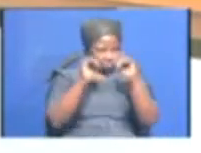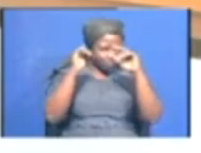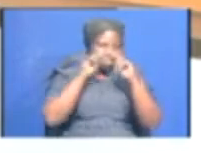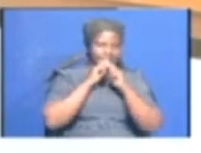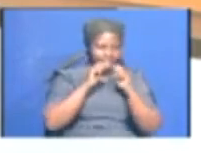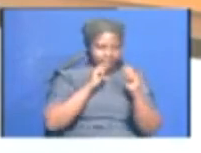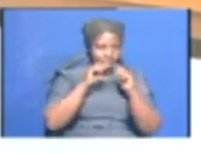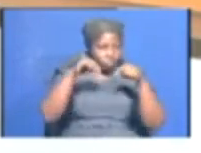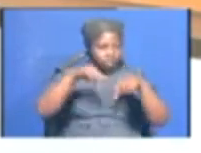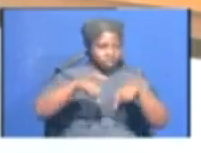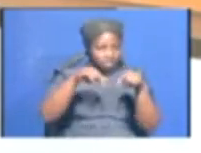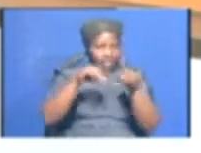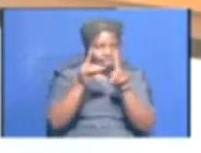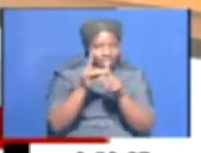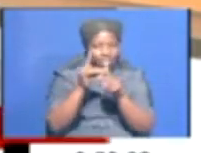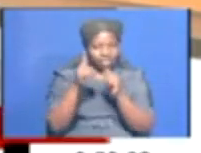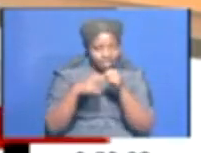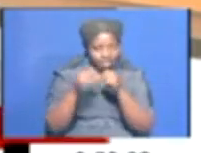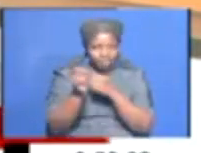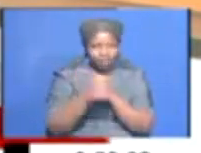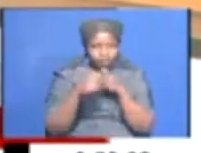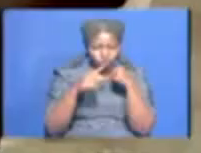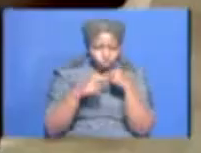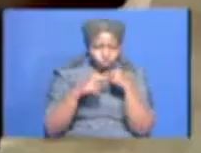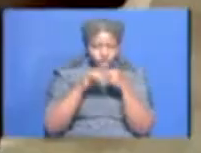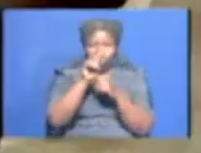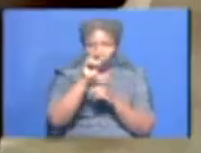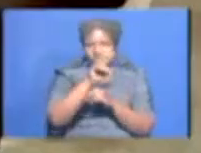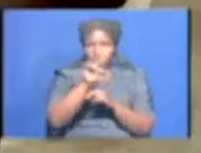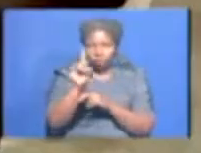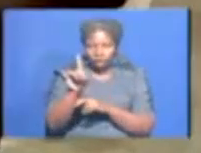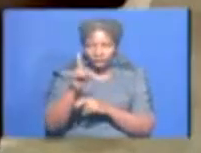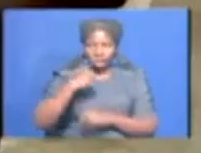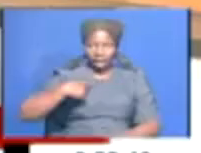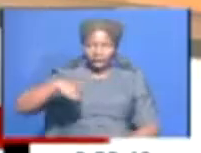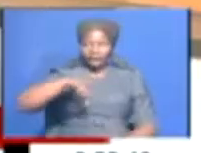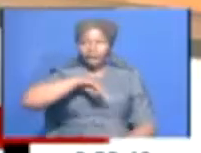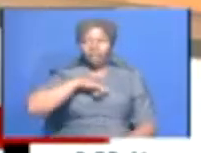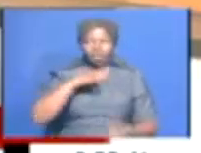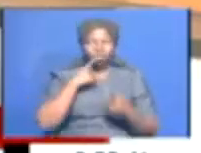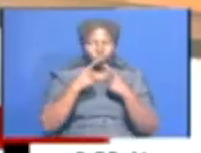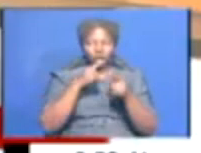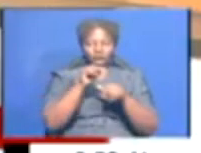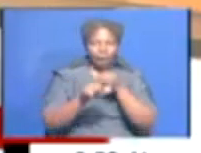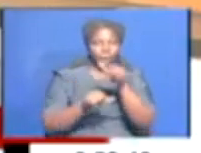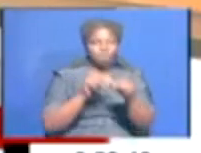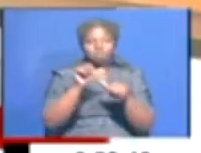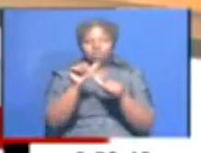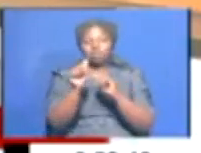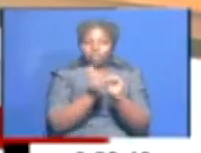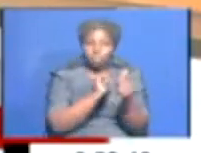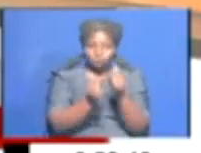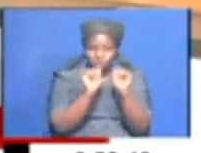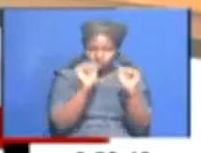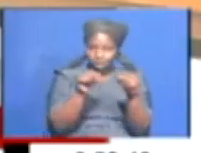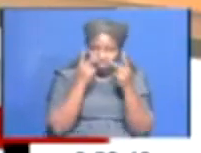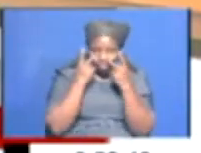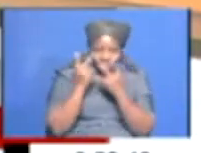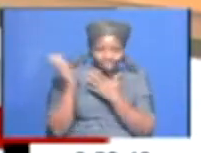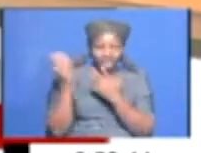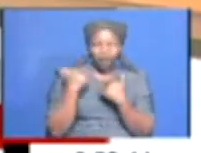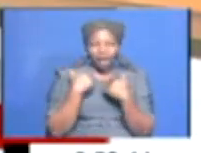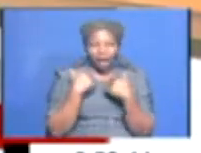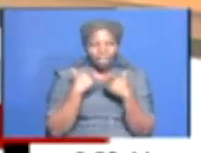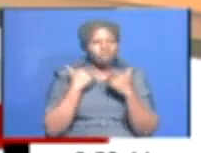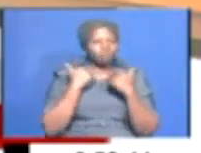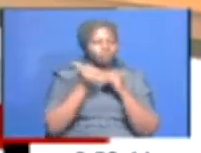June 2021. Well, we are going to be having conversations around sport, and as you can see, we have got some para athletes who've